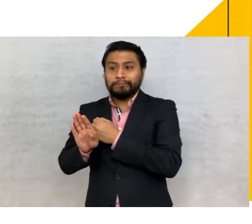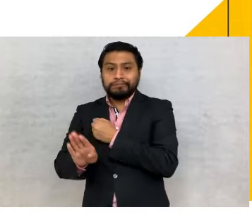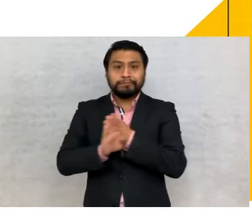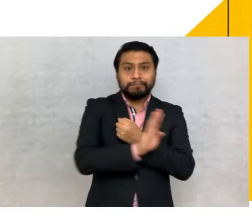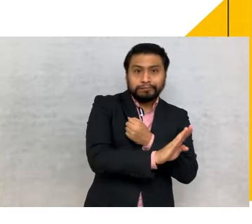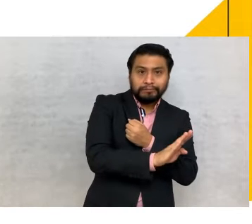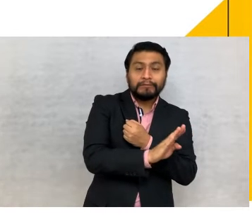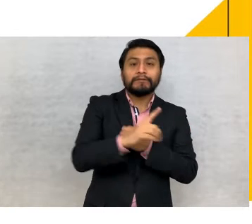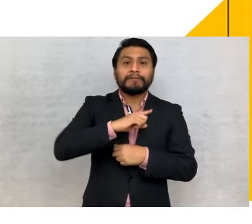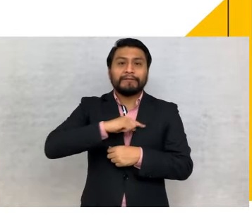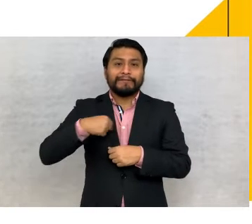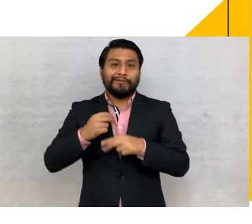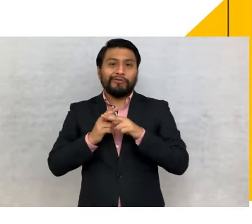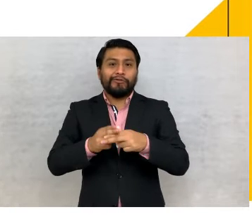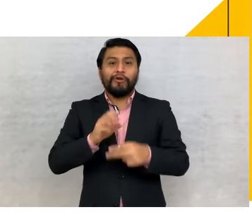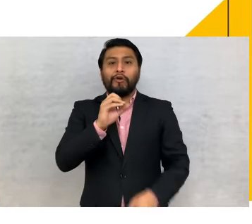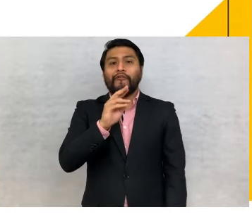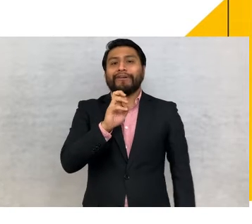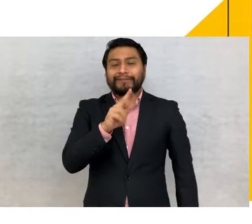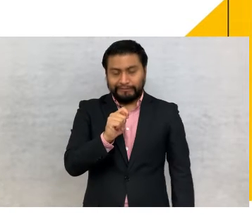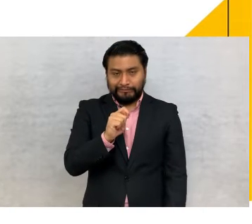coercion that we have called covert.